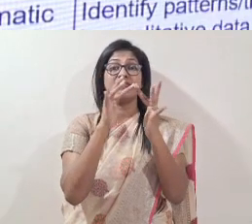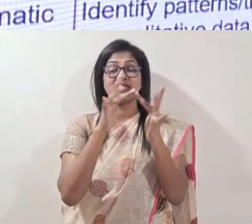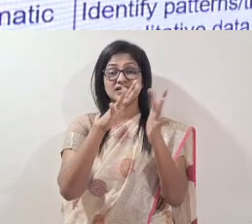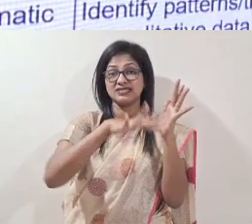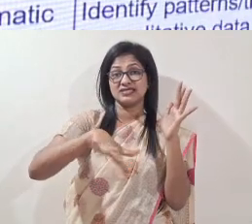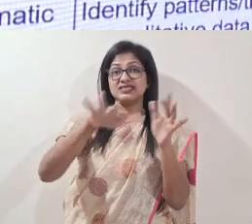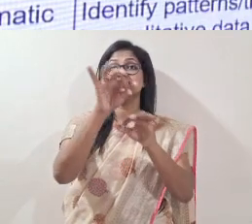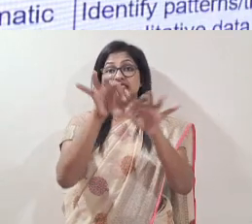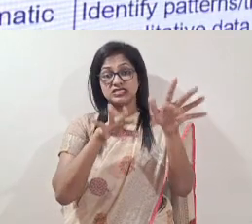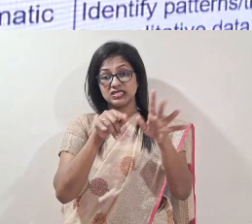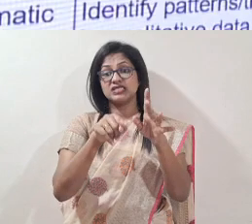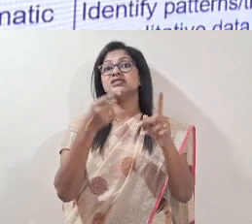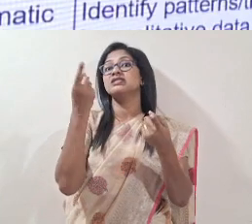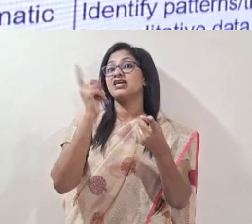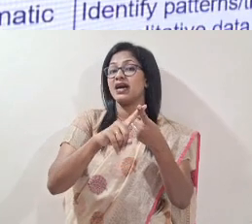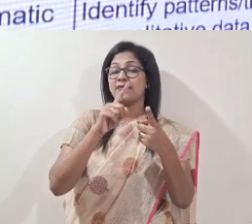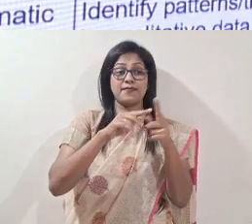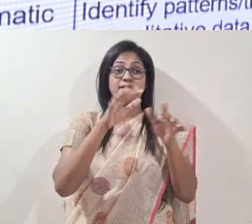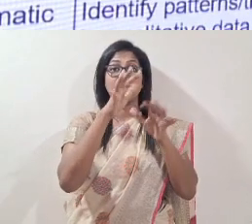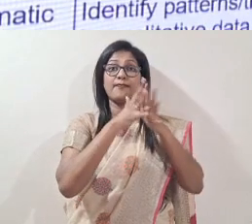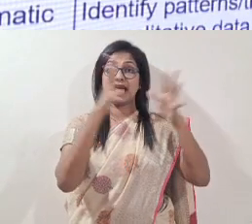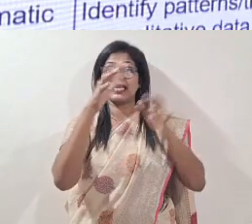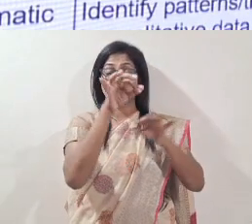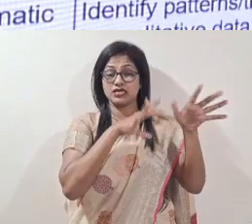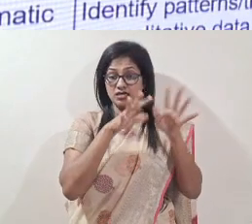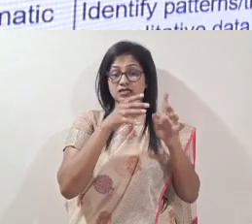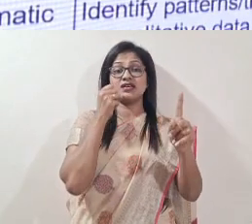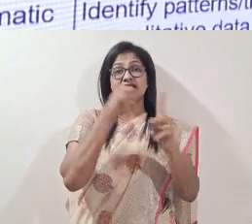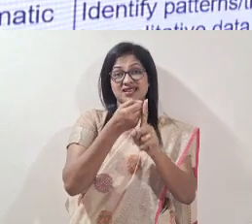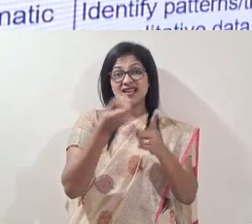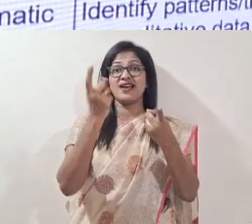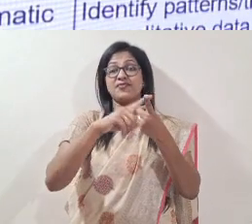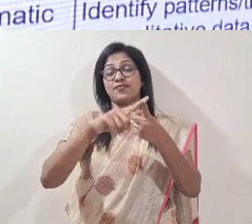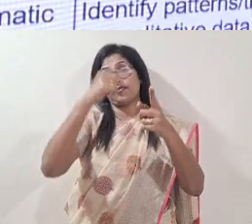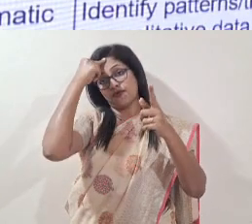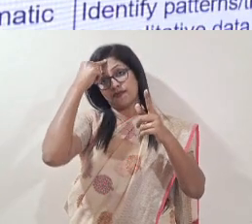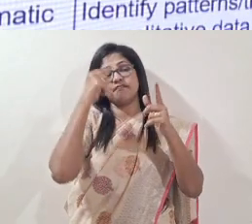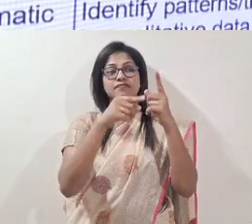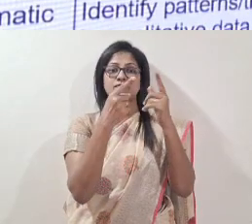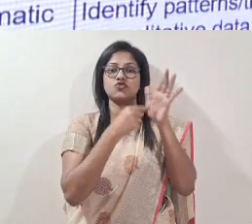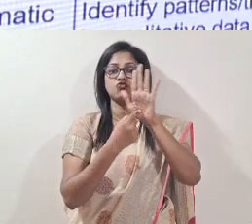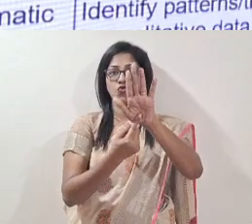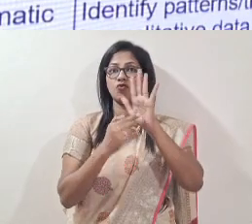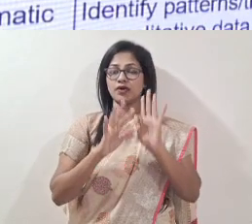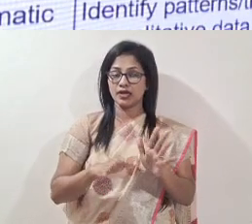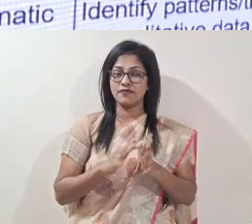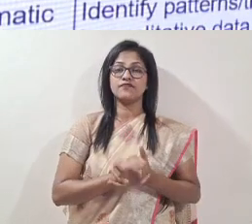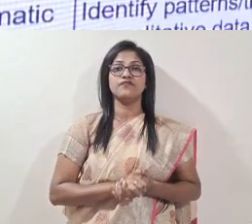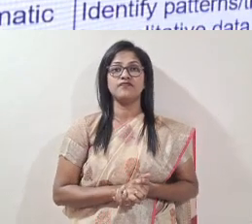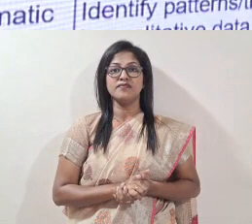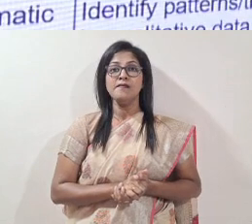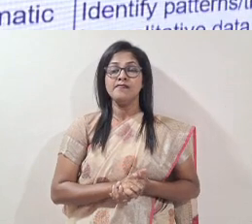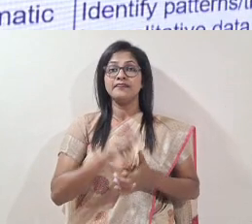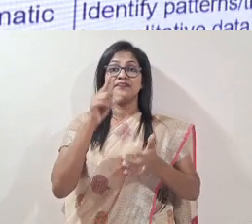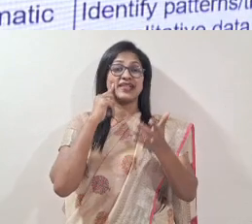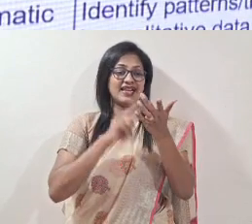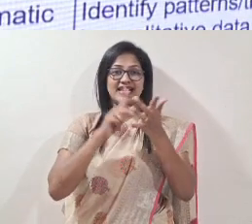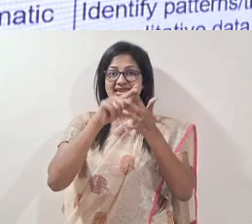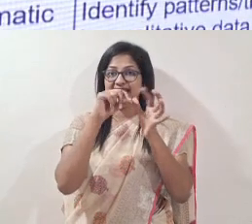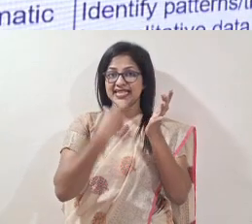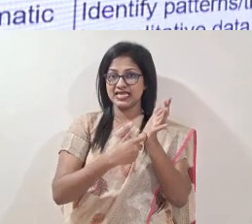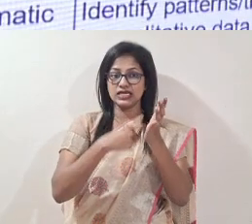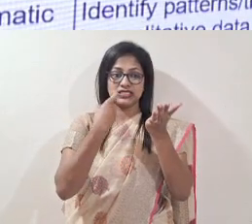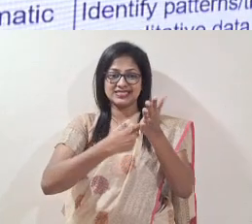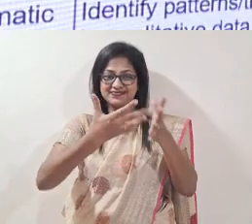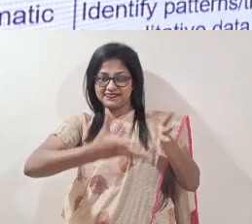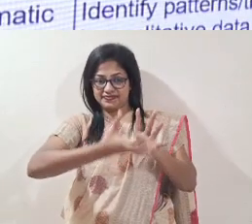were something very much affected, and that has been reflected in our survey. So we did a linear regression,